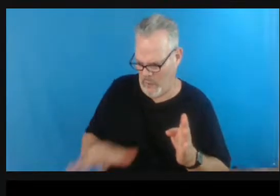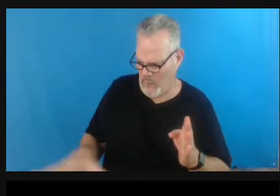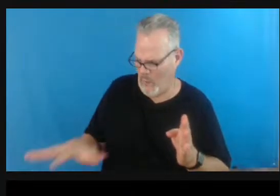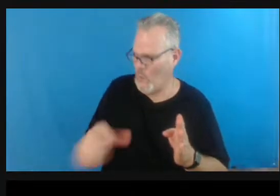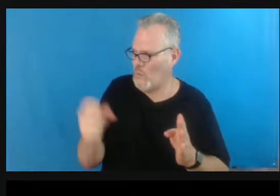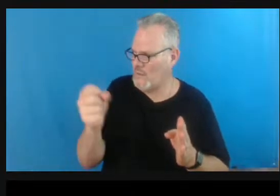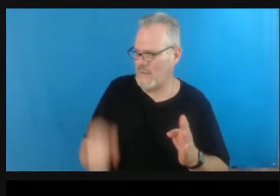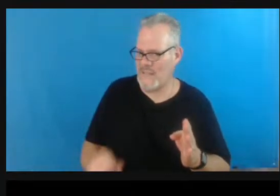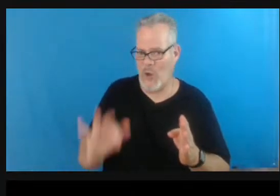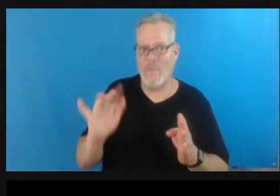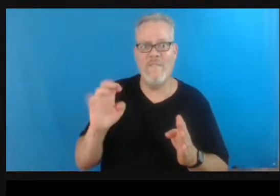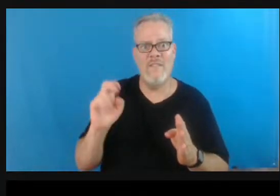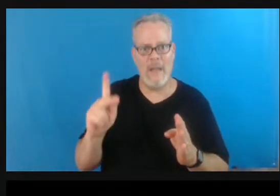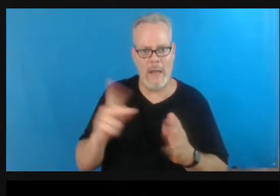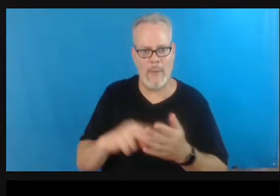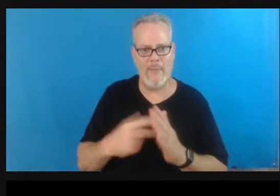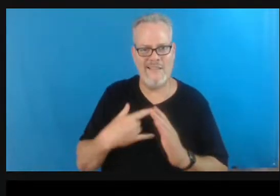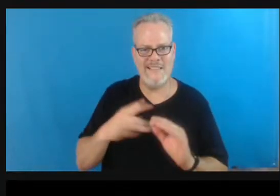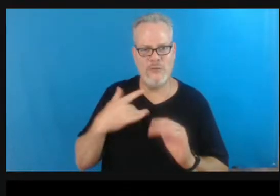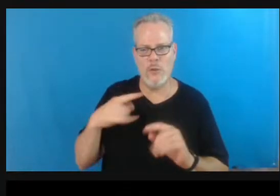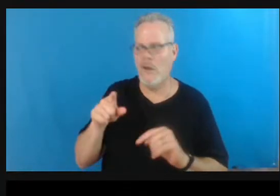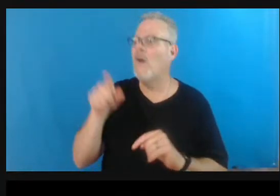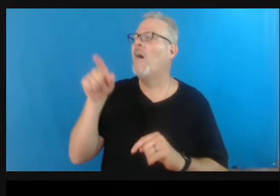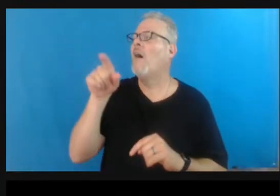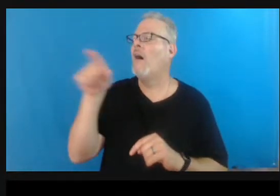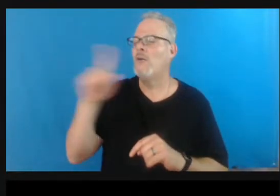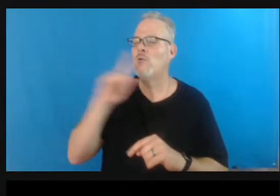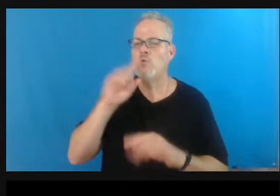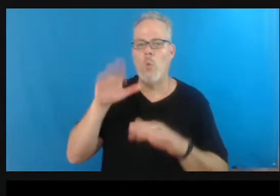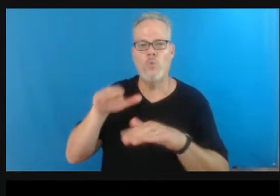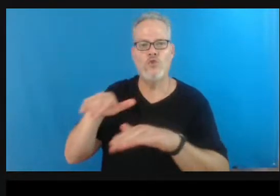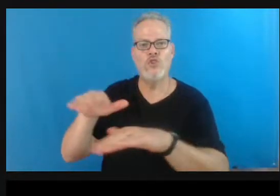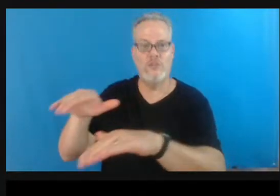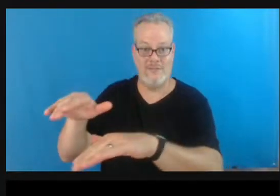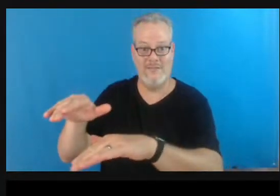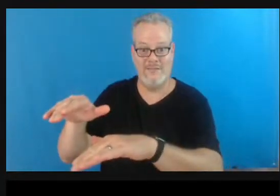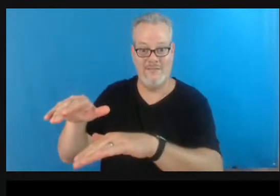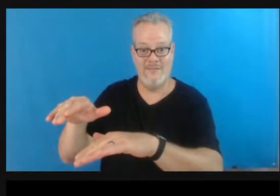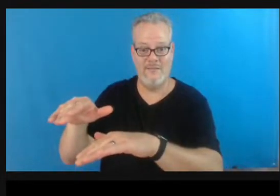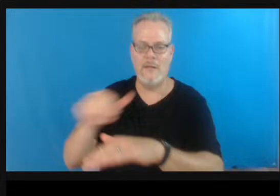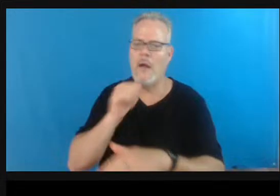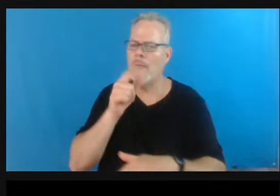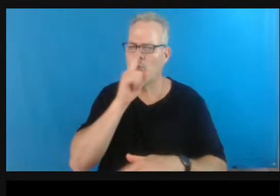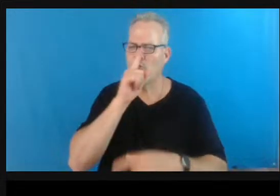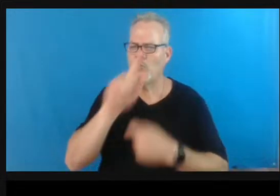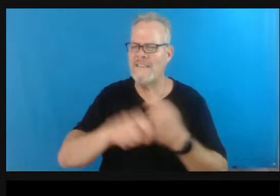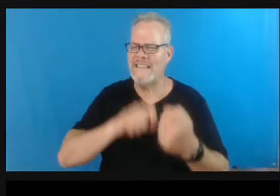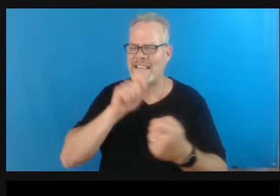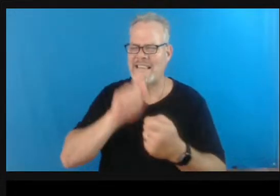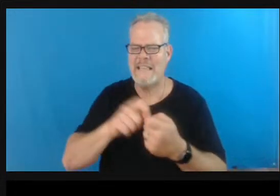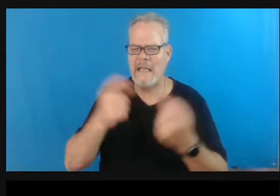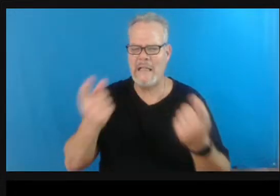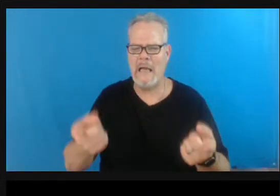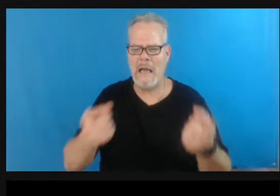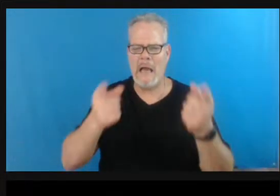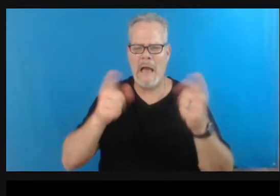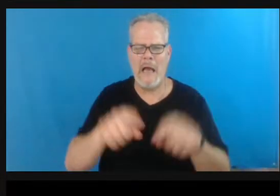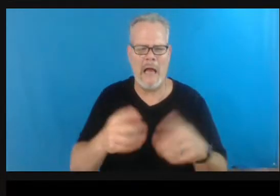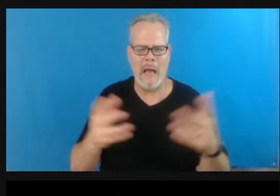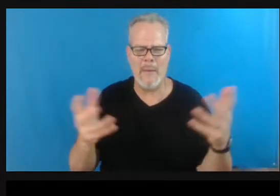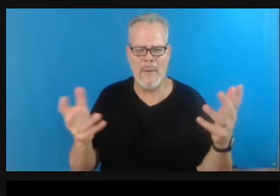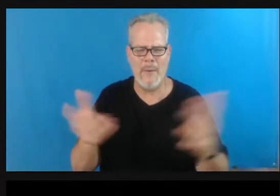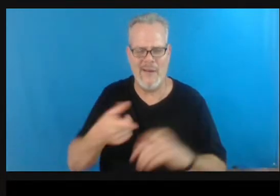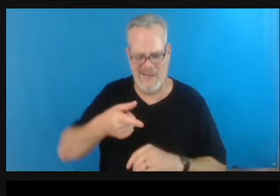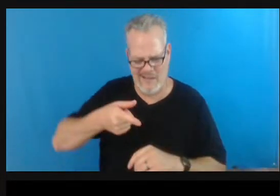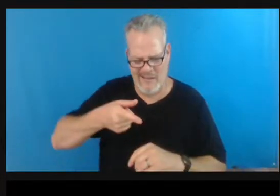moving oceanward that way, right? So yeah, I'm not sure exactly what's happening right in there